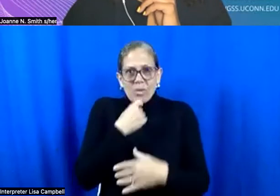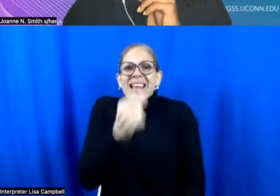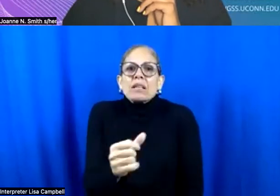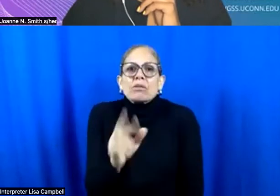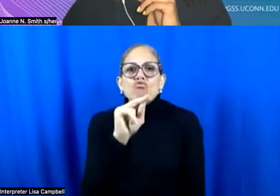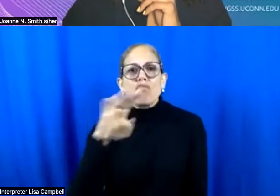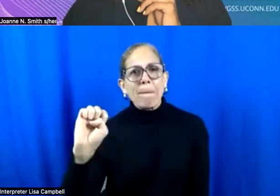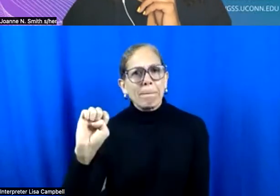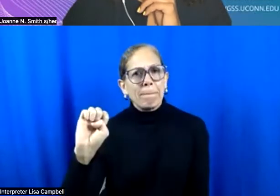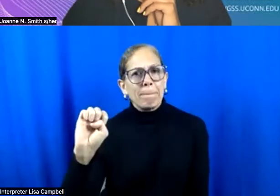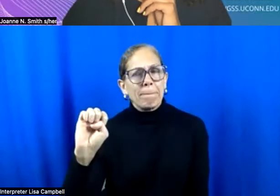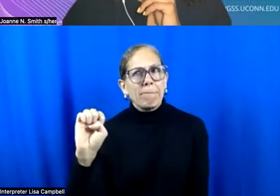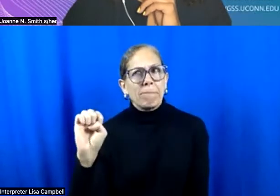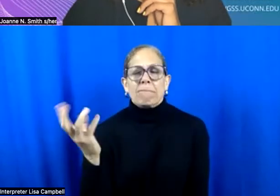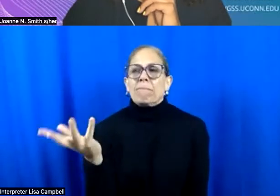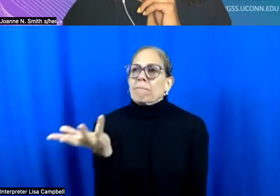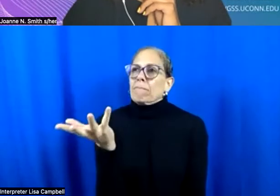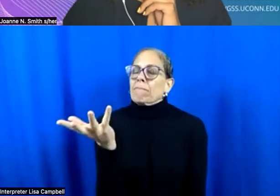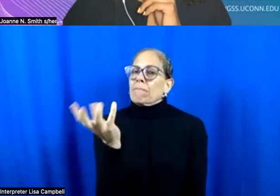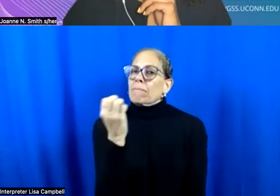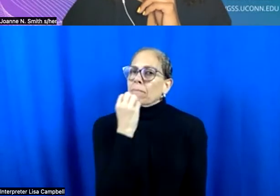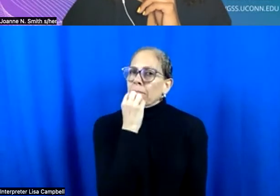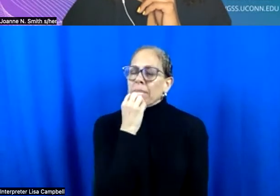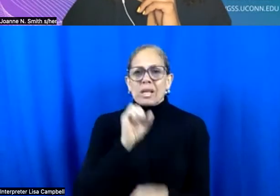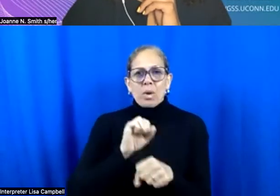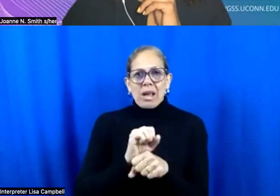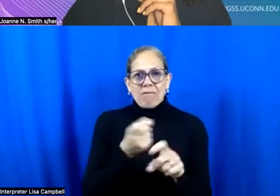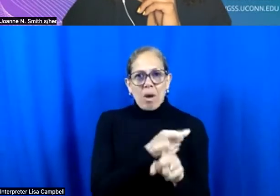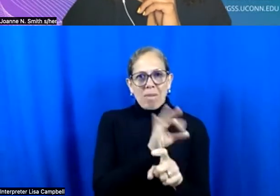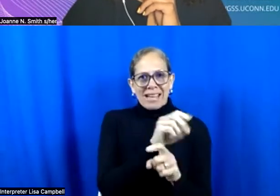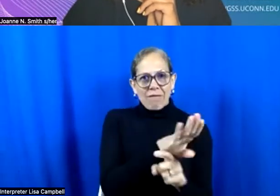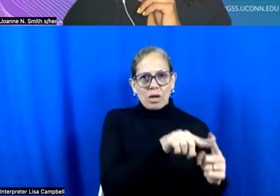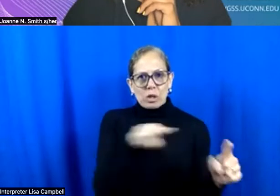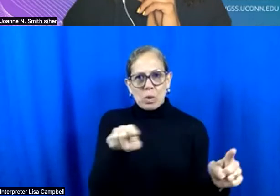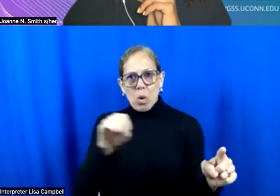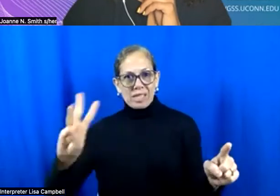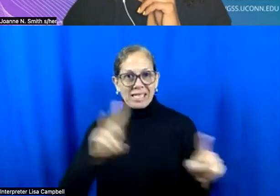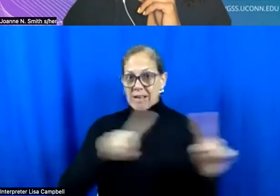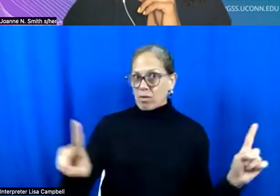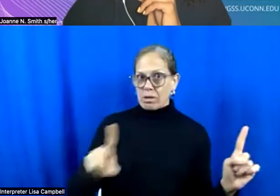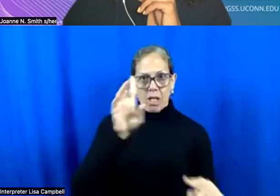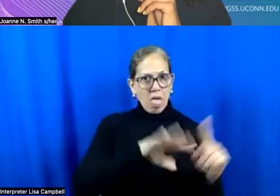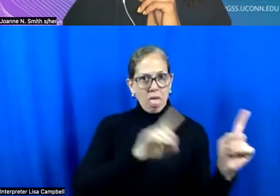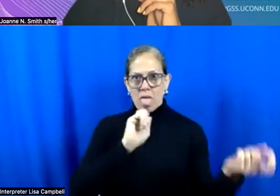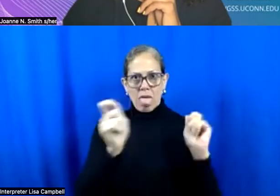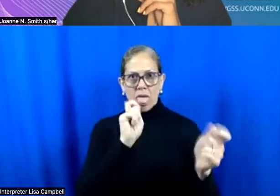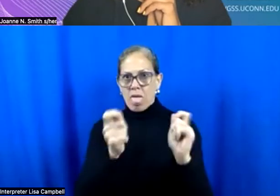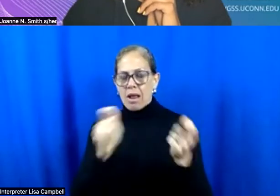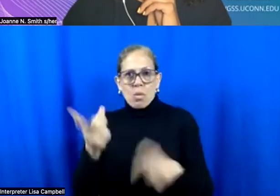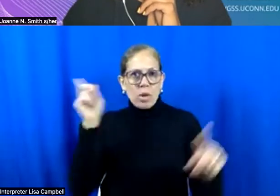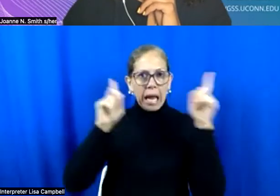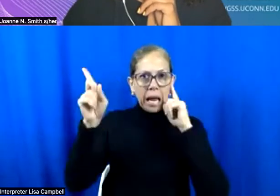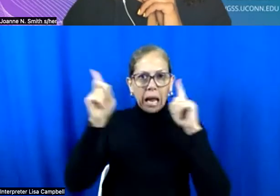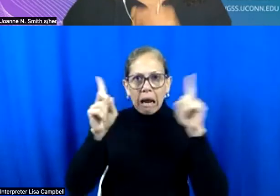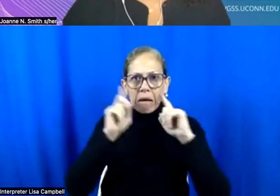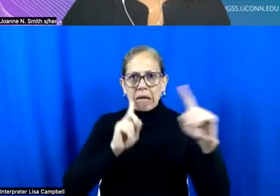So that was, and again, I was working on it from 94 to 06. It's a very different landscape. Think about all what we're hearing and